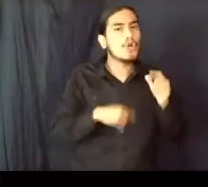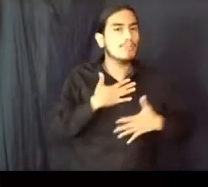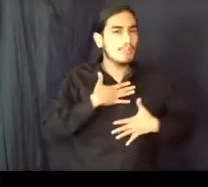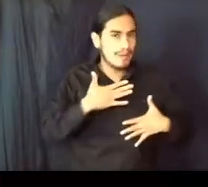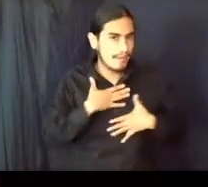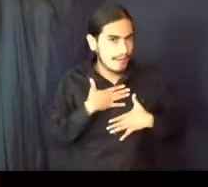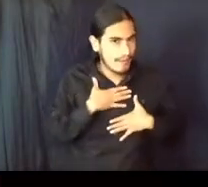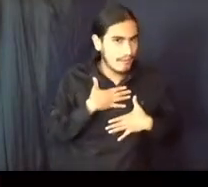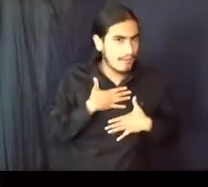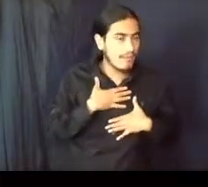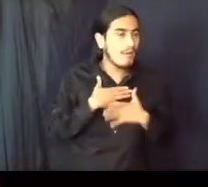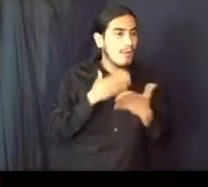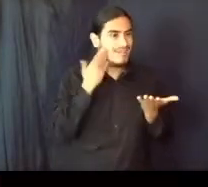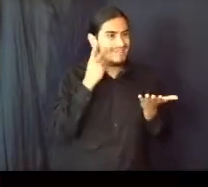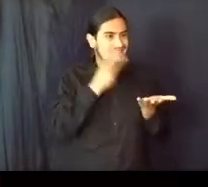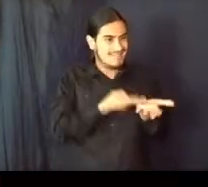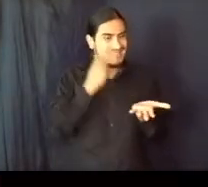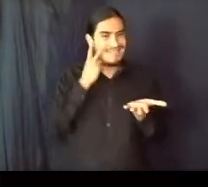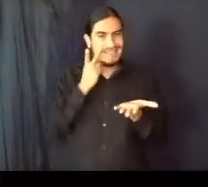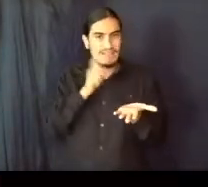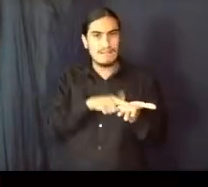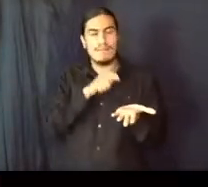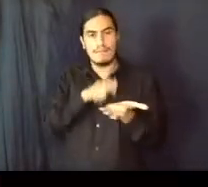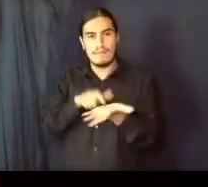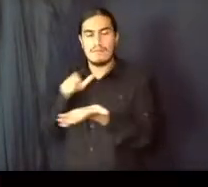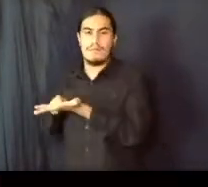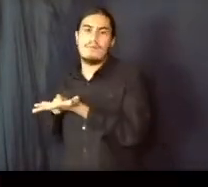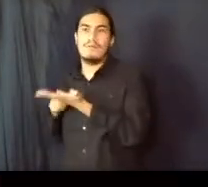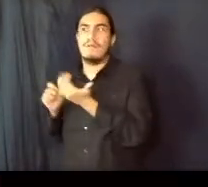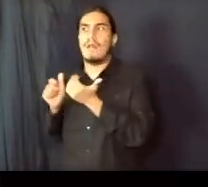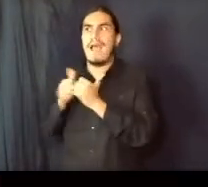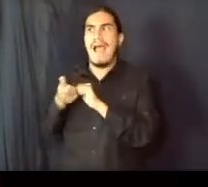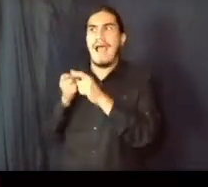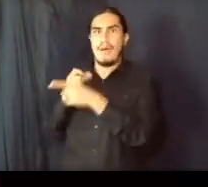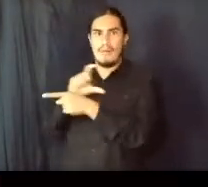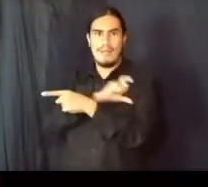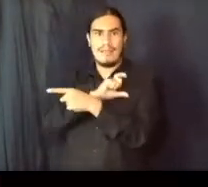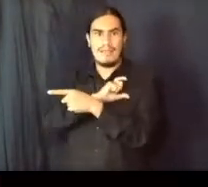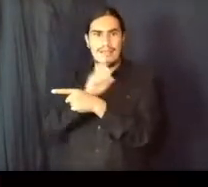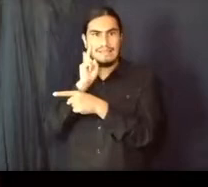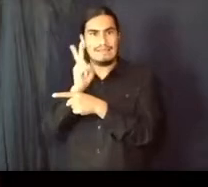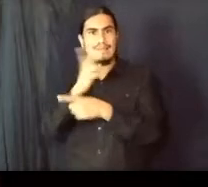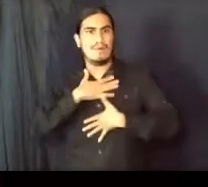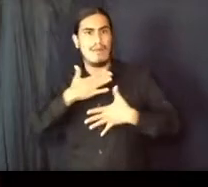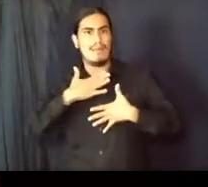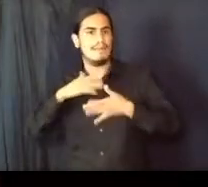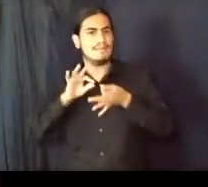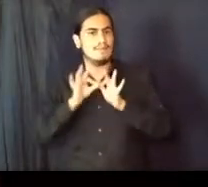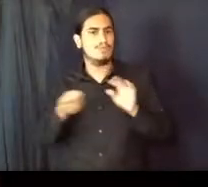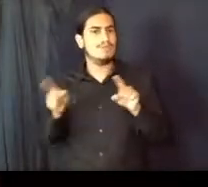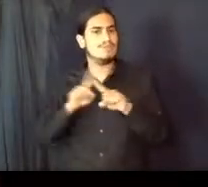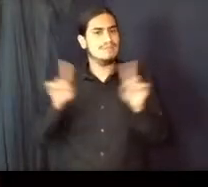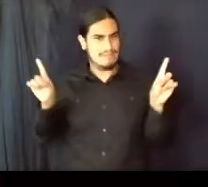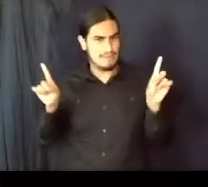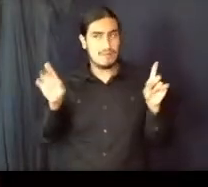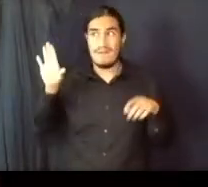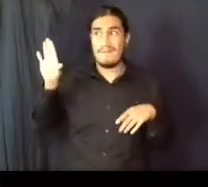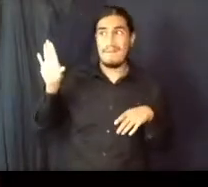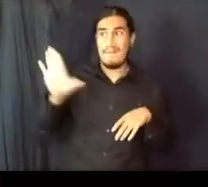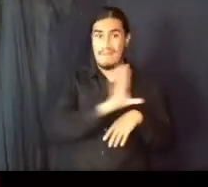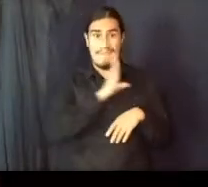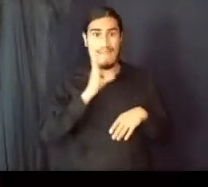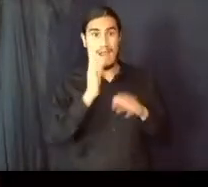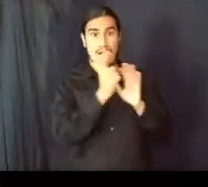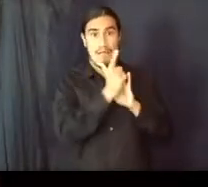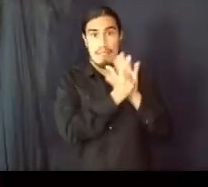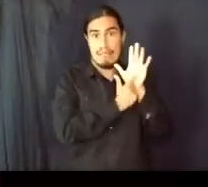are interpolated by police differently. Some of us are affirmed in their legal status and their understanding of safety